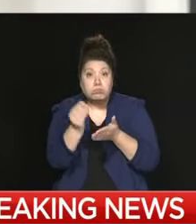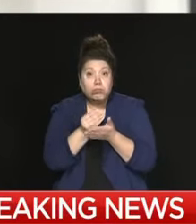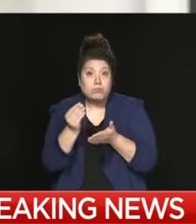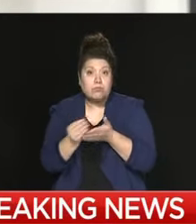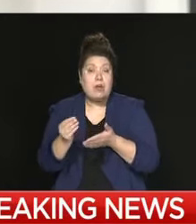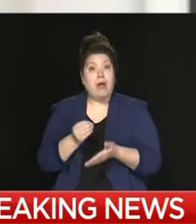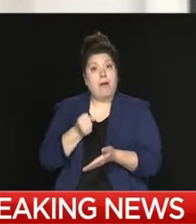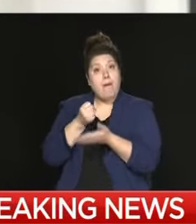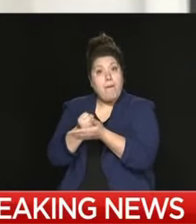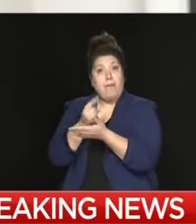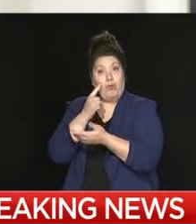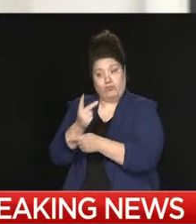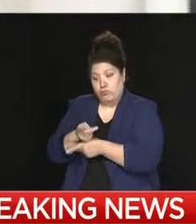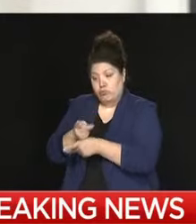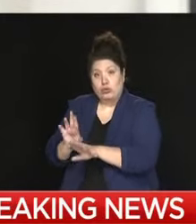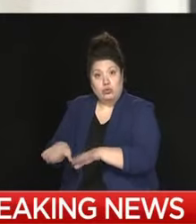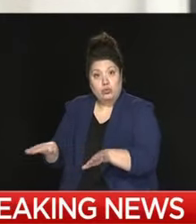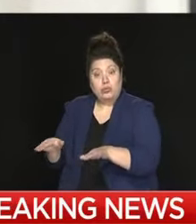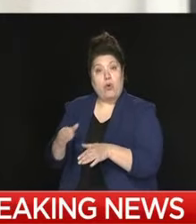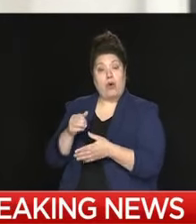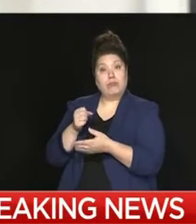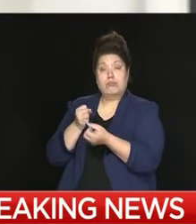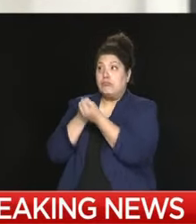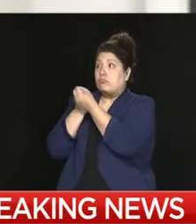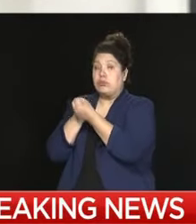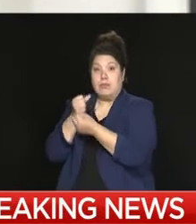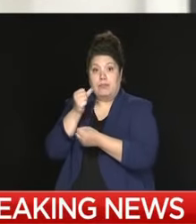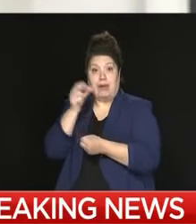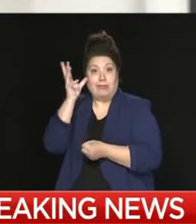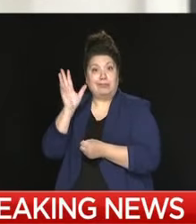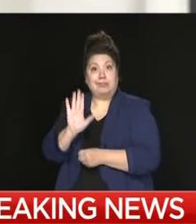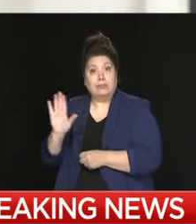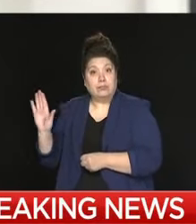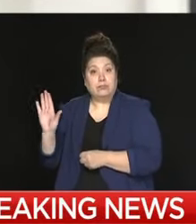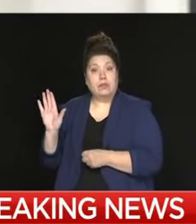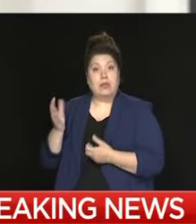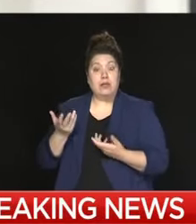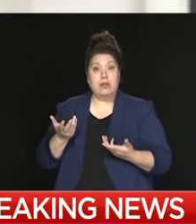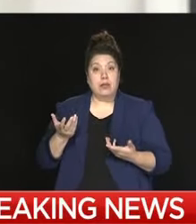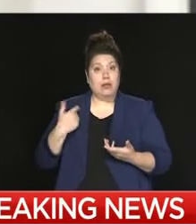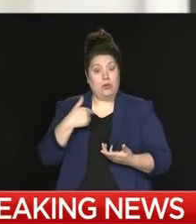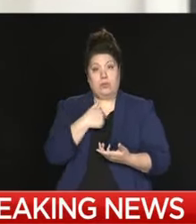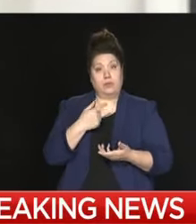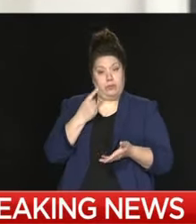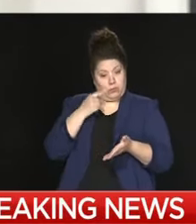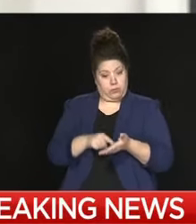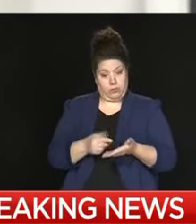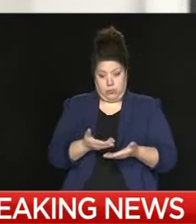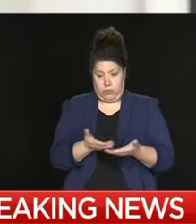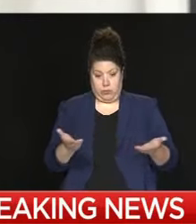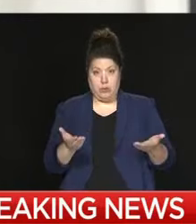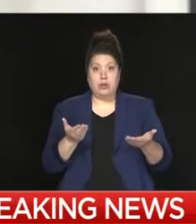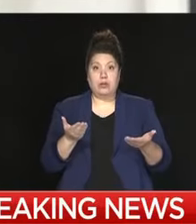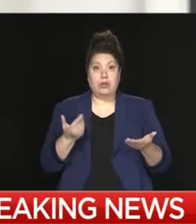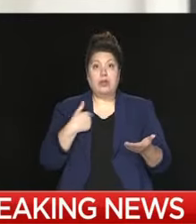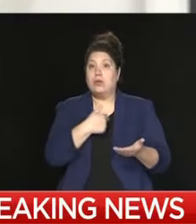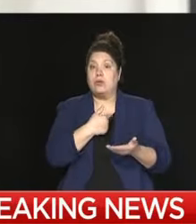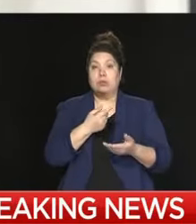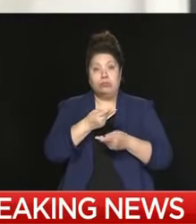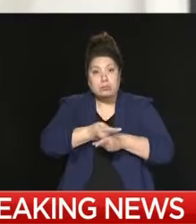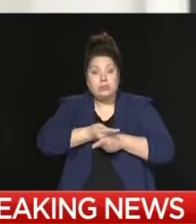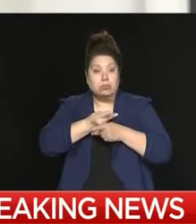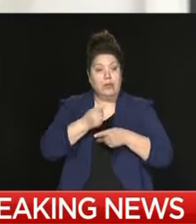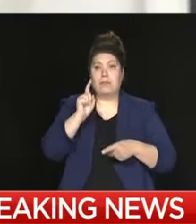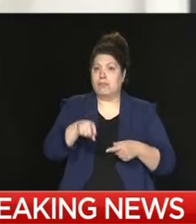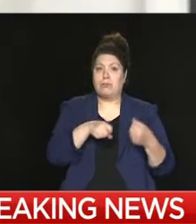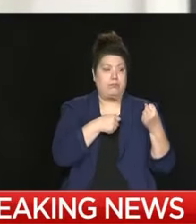groceries, to take care of their children or their parents. We are in a situation where we need to help